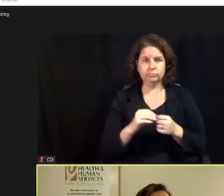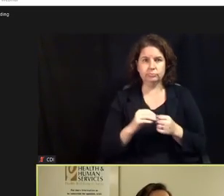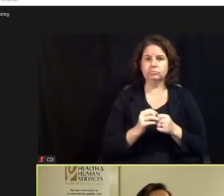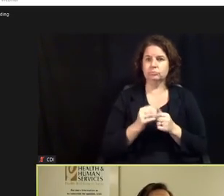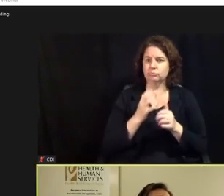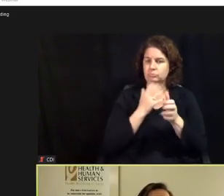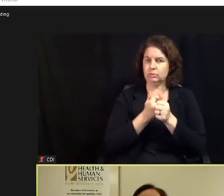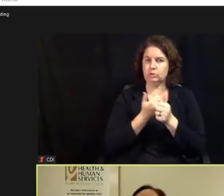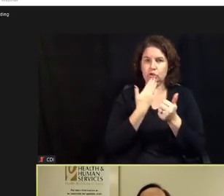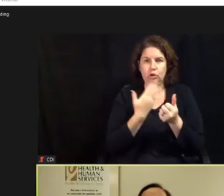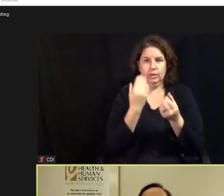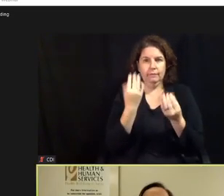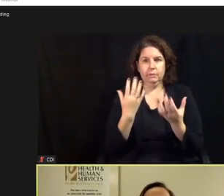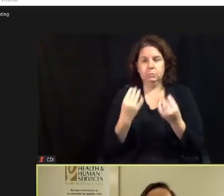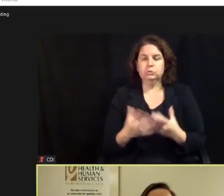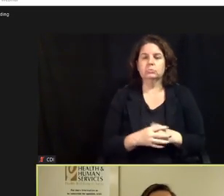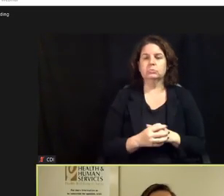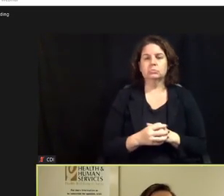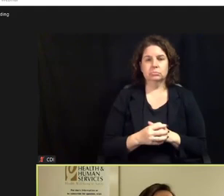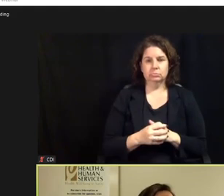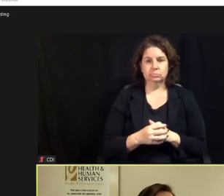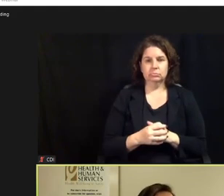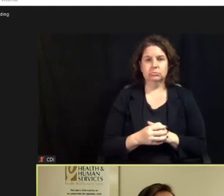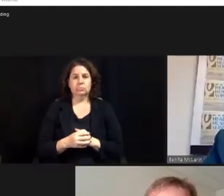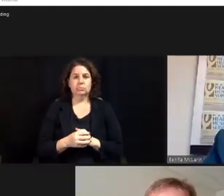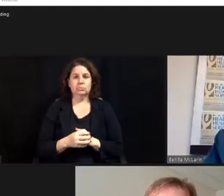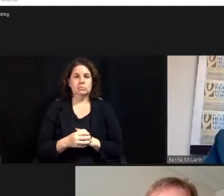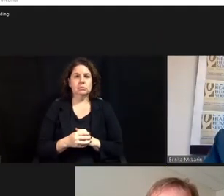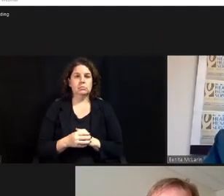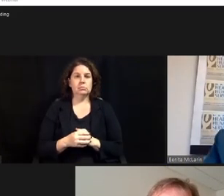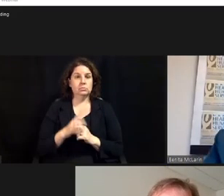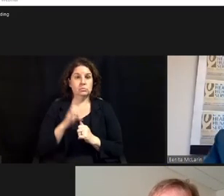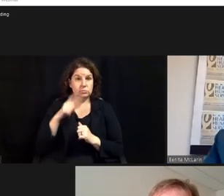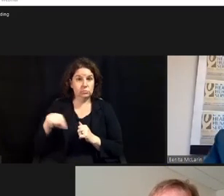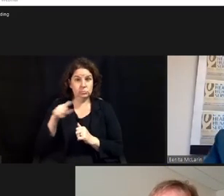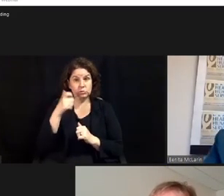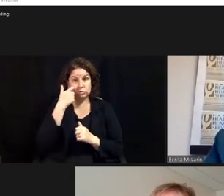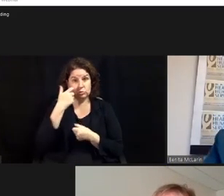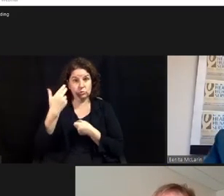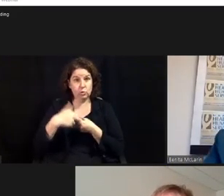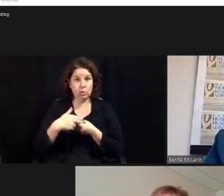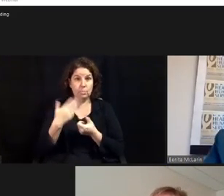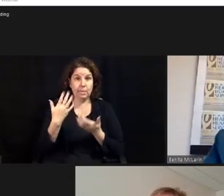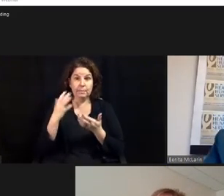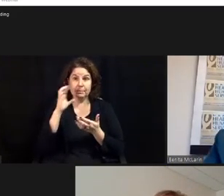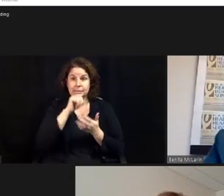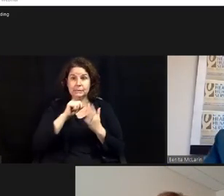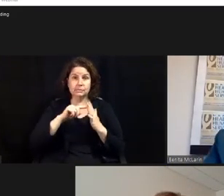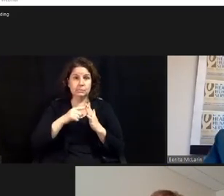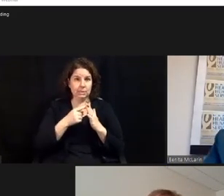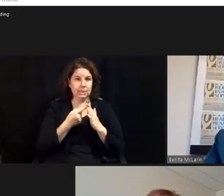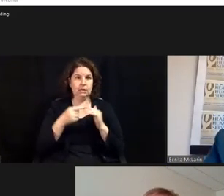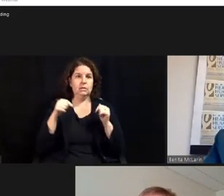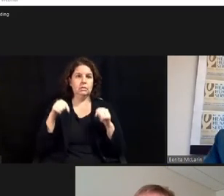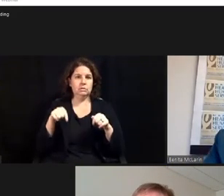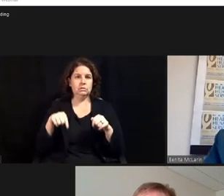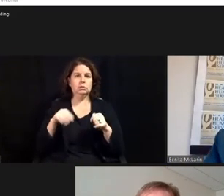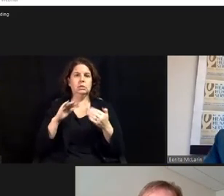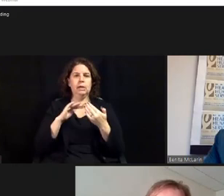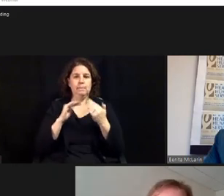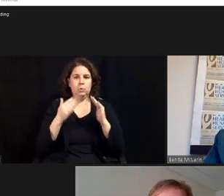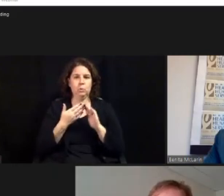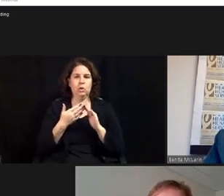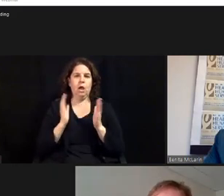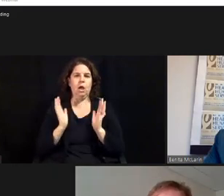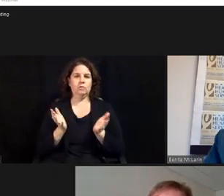just joining us or maybe tuned in a little bit after the start of this video, this is our community conversation event hosted